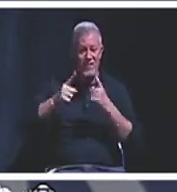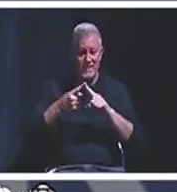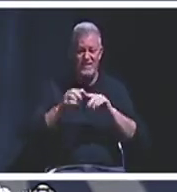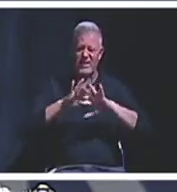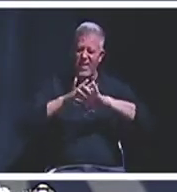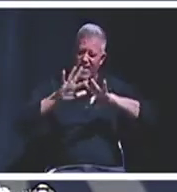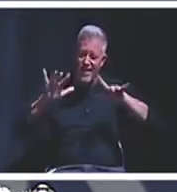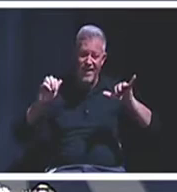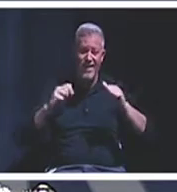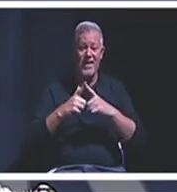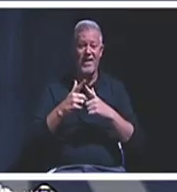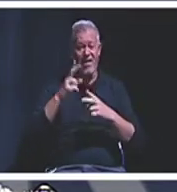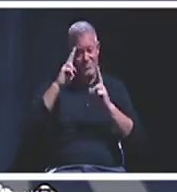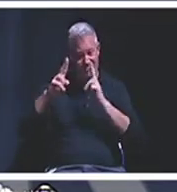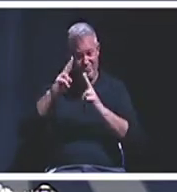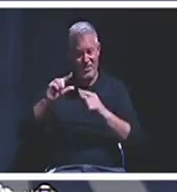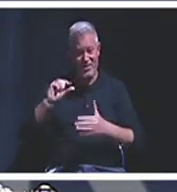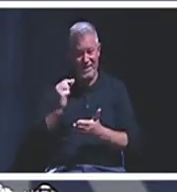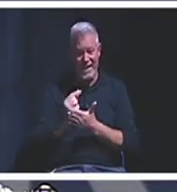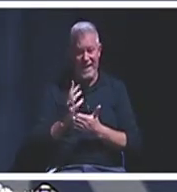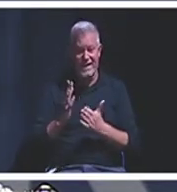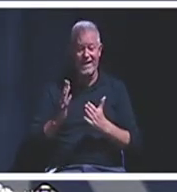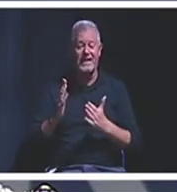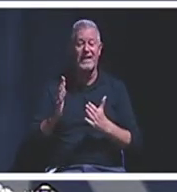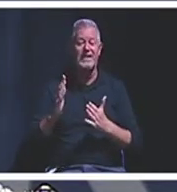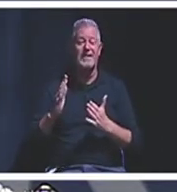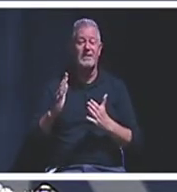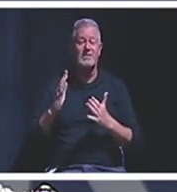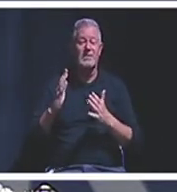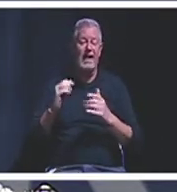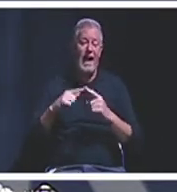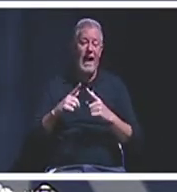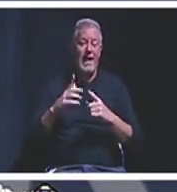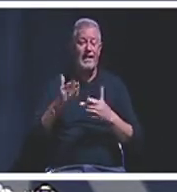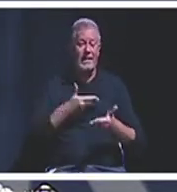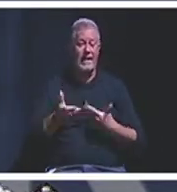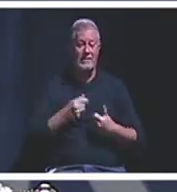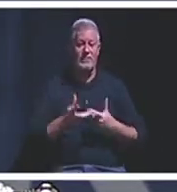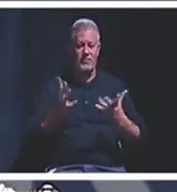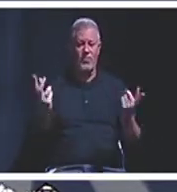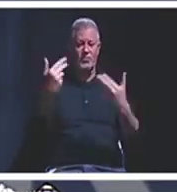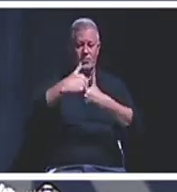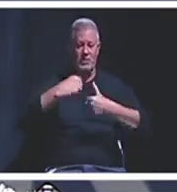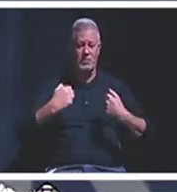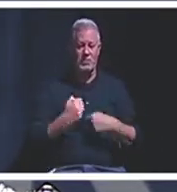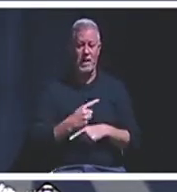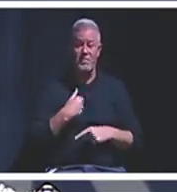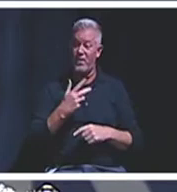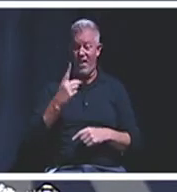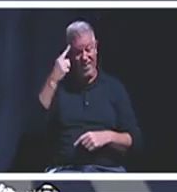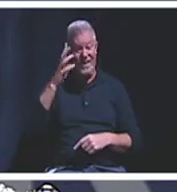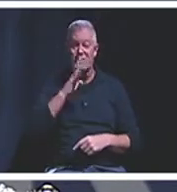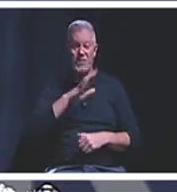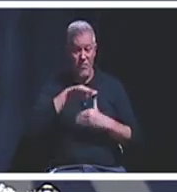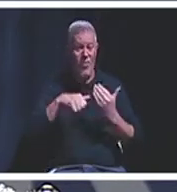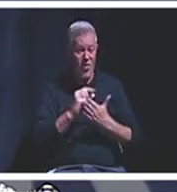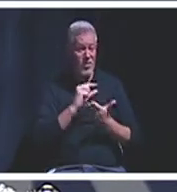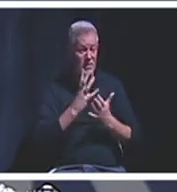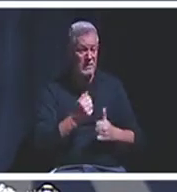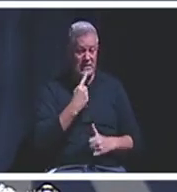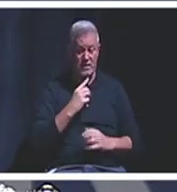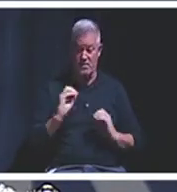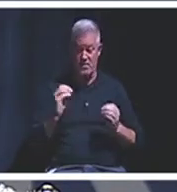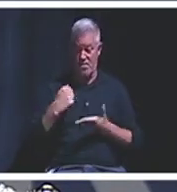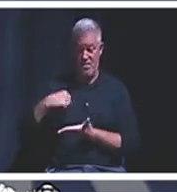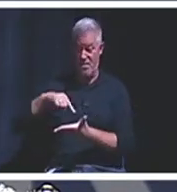family, the distinguished guests for joining us on such a significant occasion. I think I speak for all the graduates when I say that none of us would